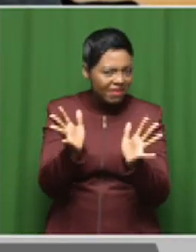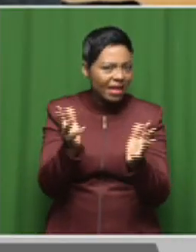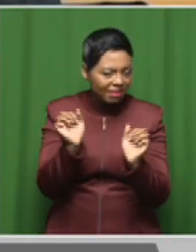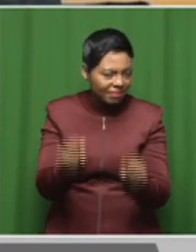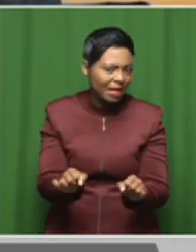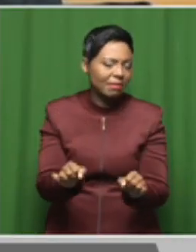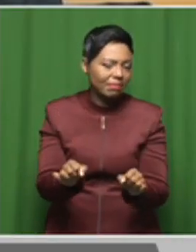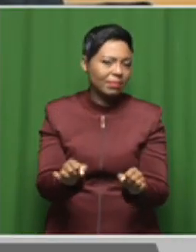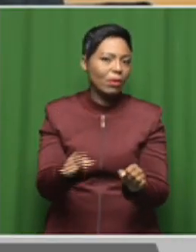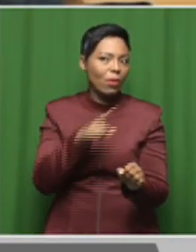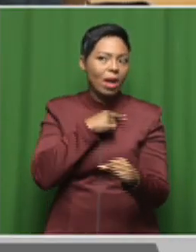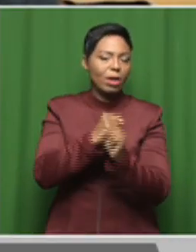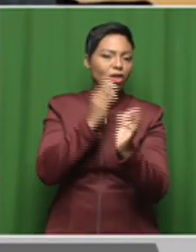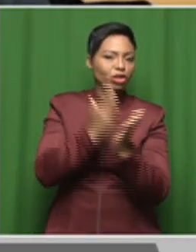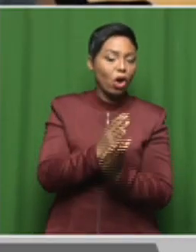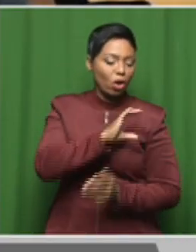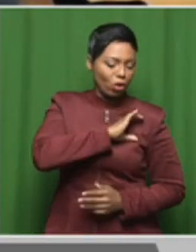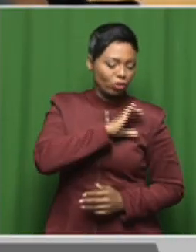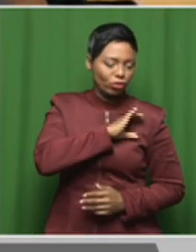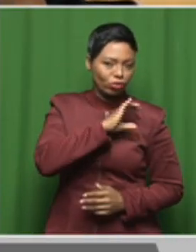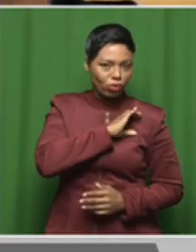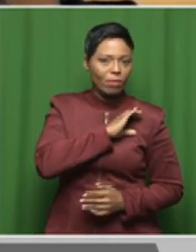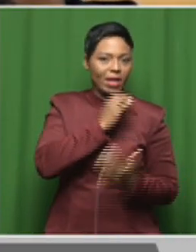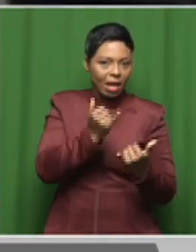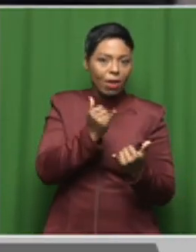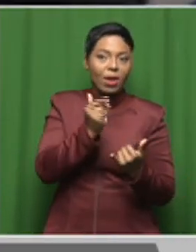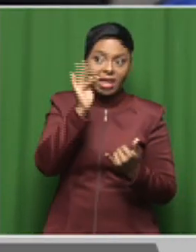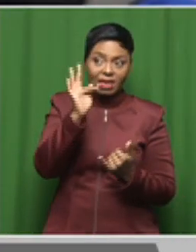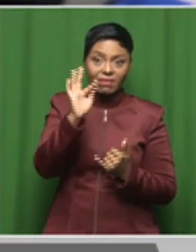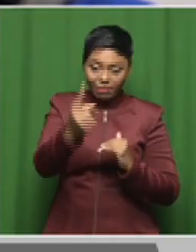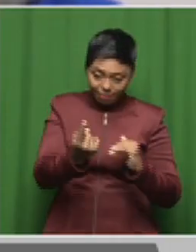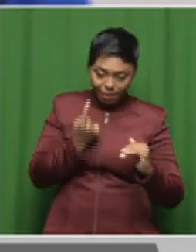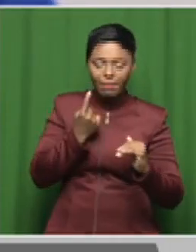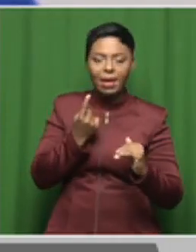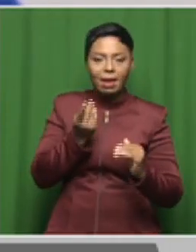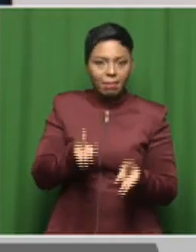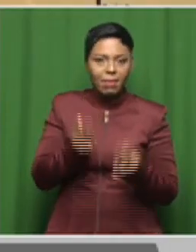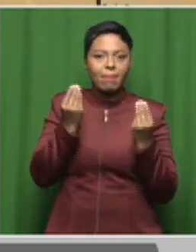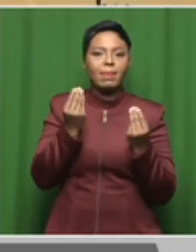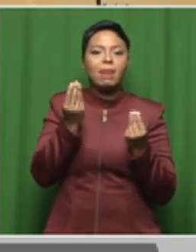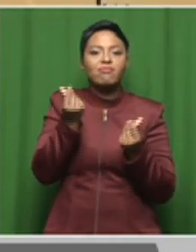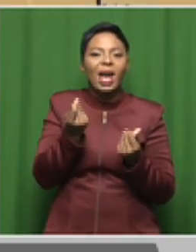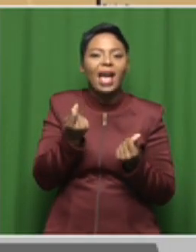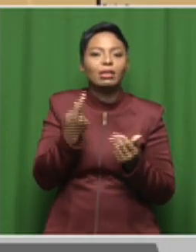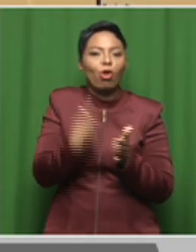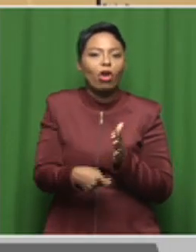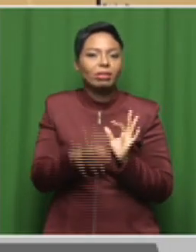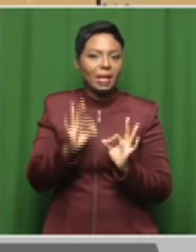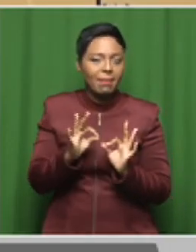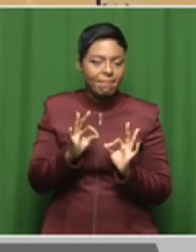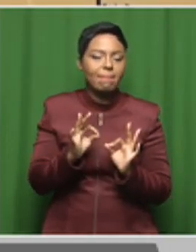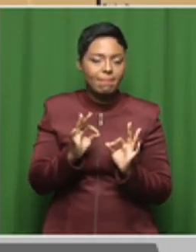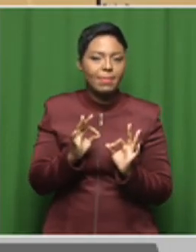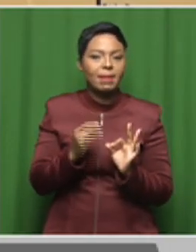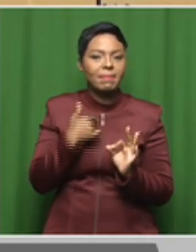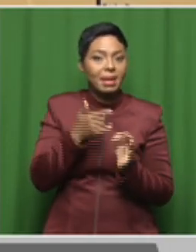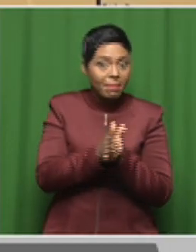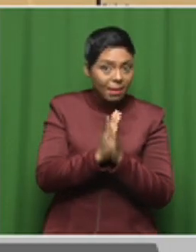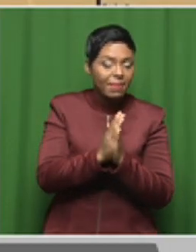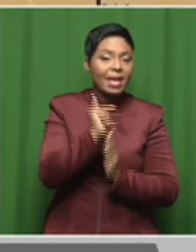consumers pay the correct price. So I would urge consumers to, if they visit a